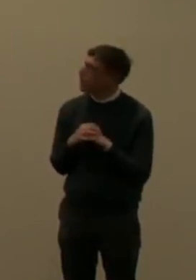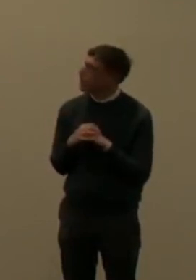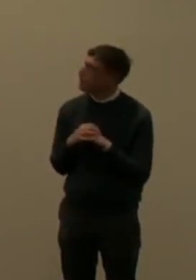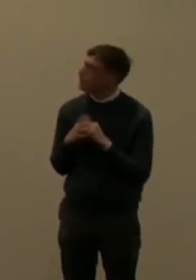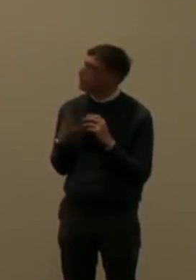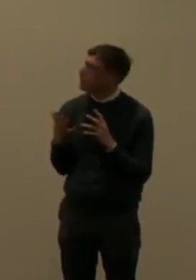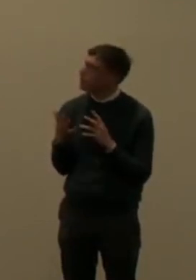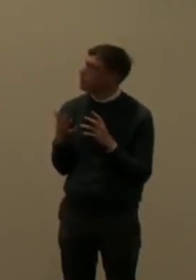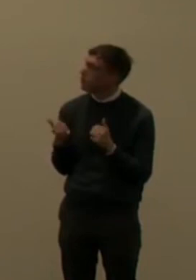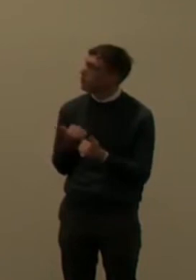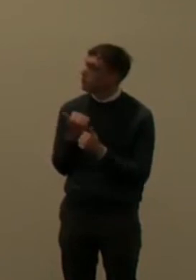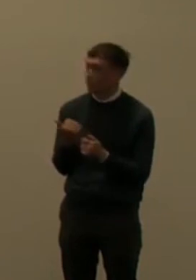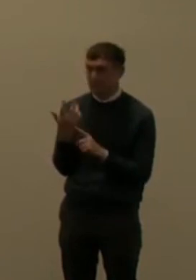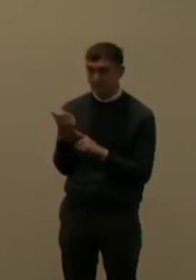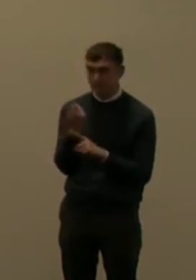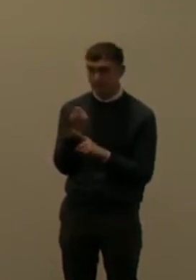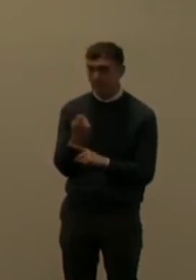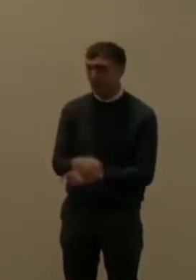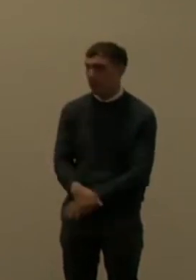it has been executed successfully as well.